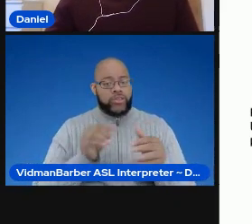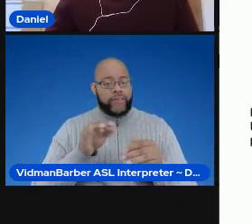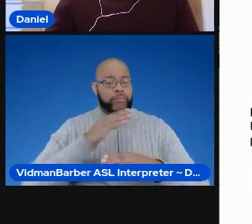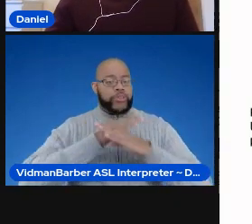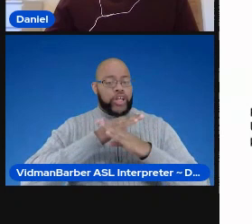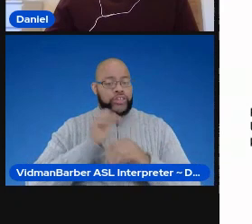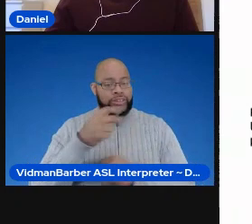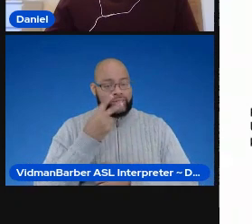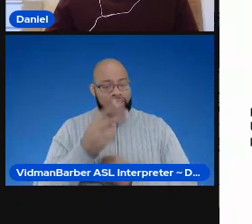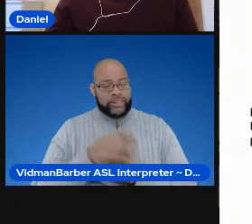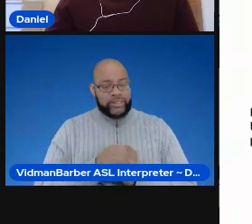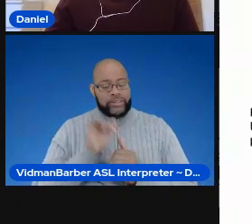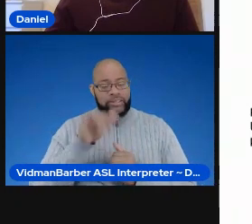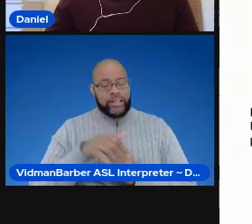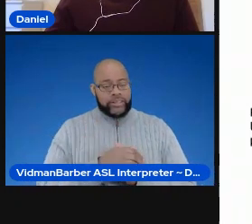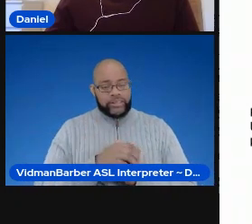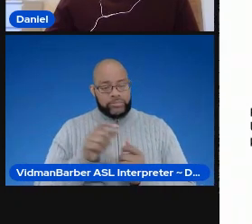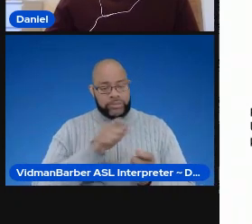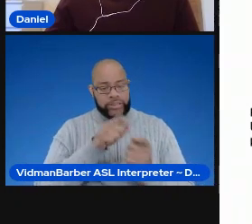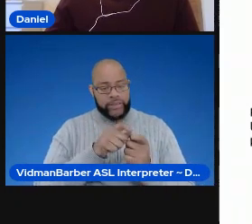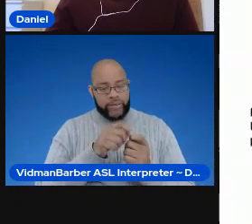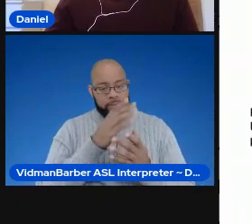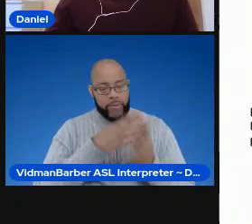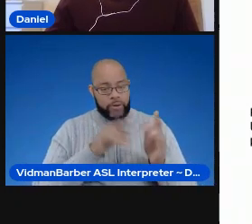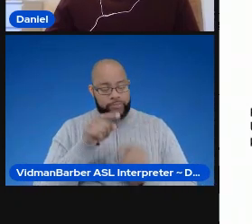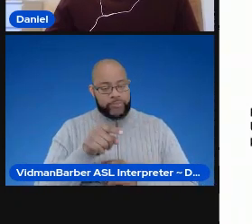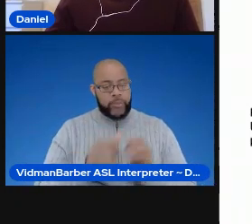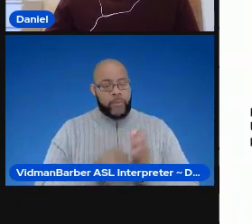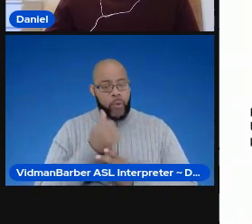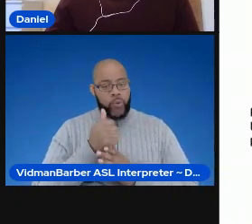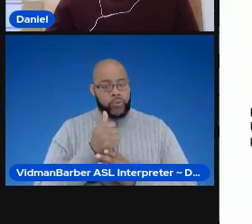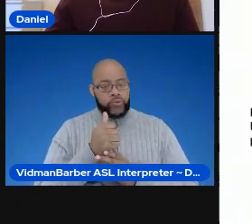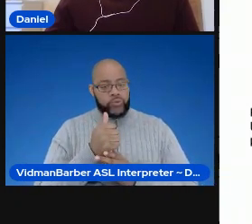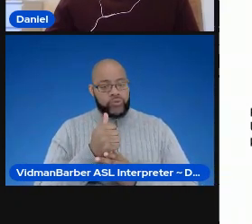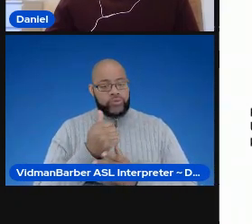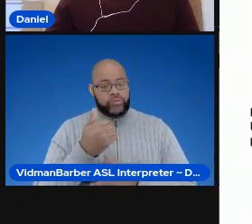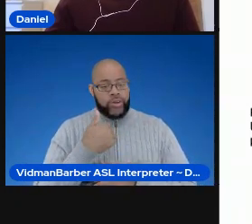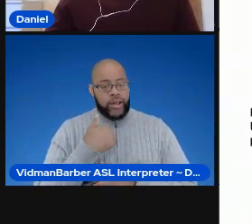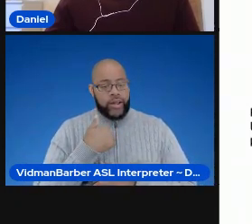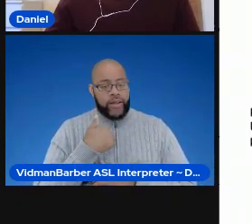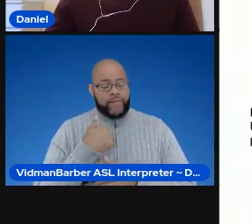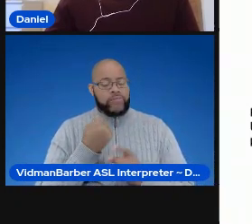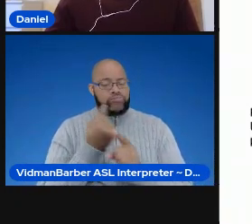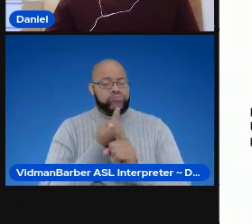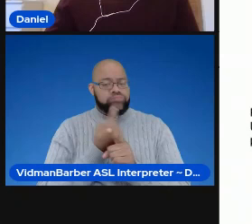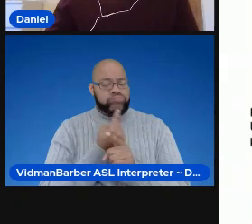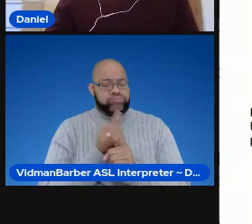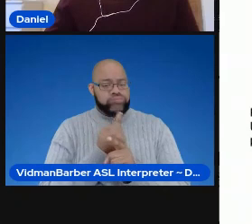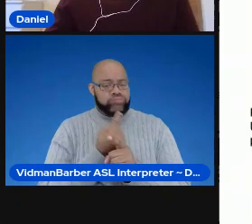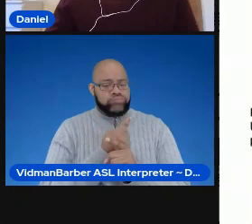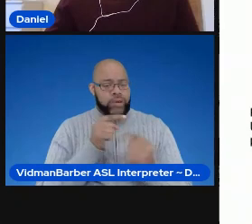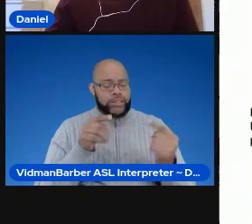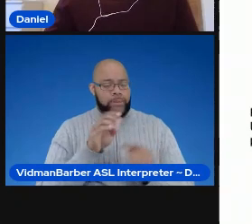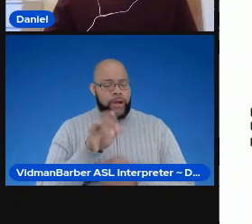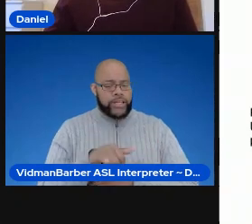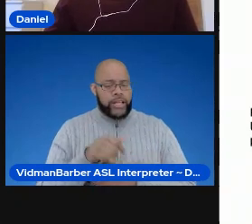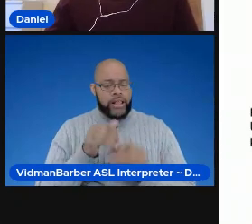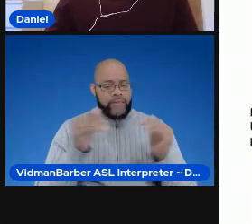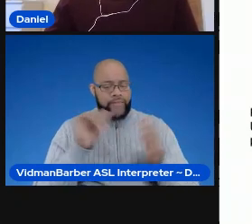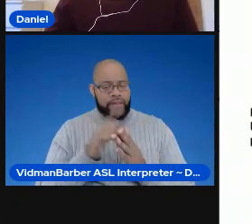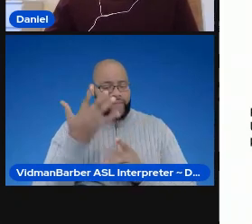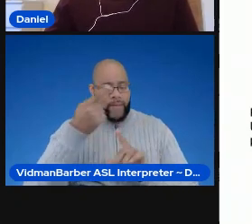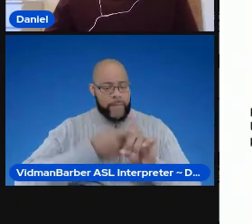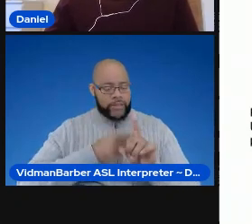So you can see here in this particular plot, although most individuals have adequate antibody levels at this 5-month period